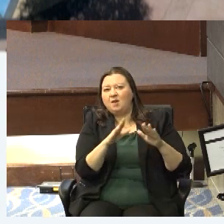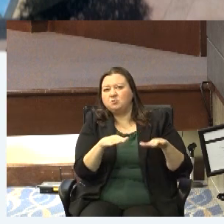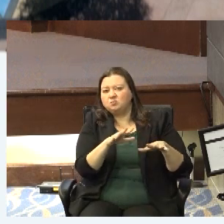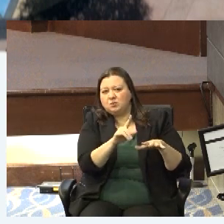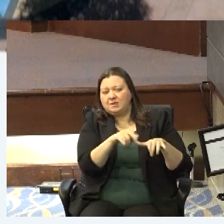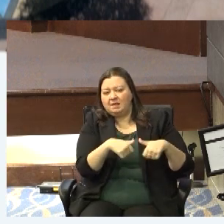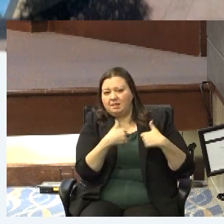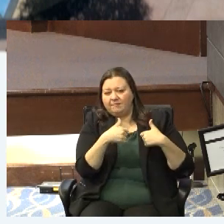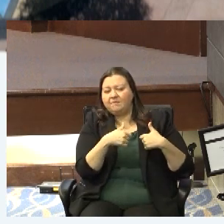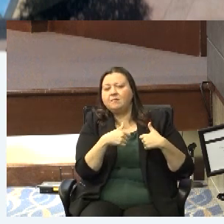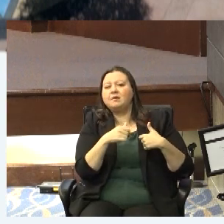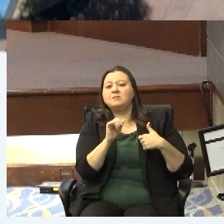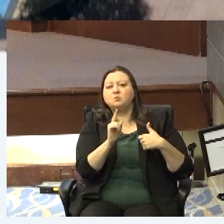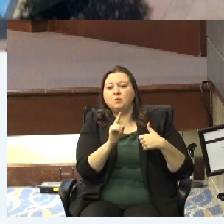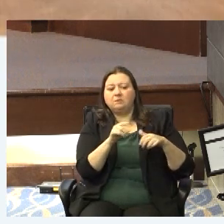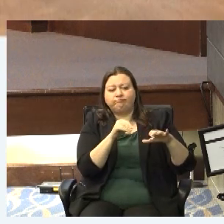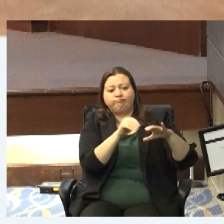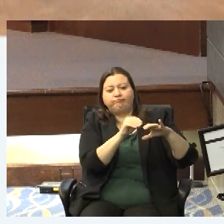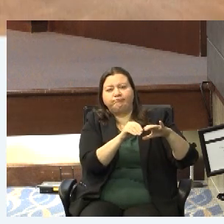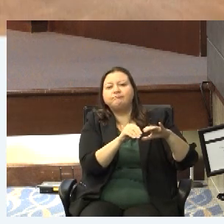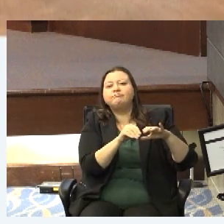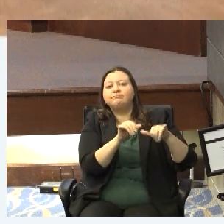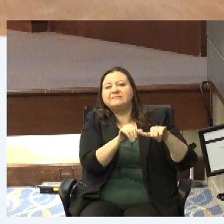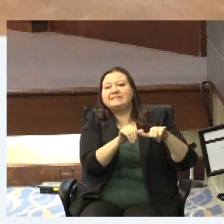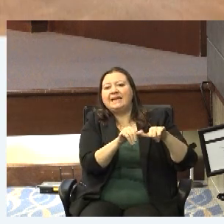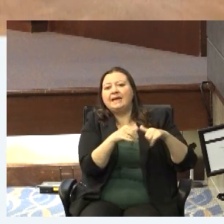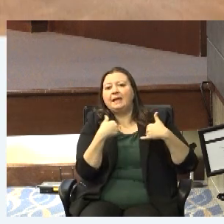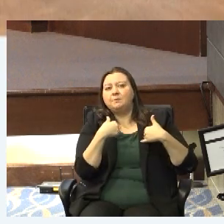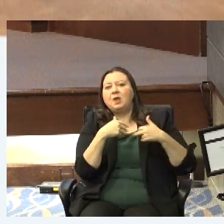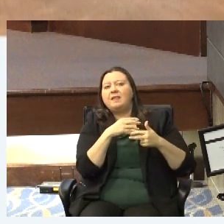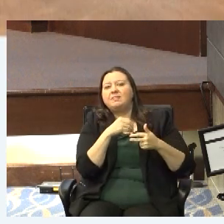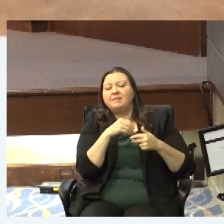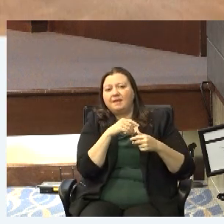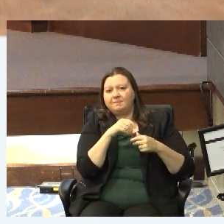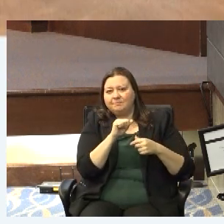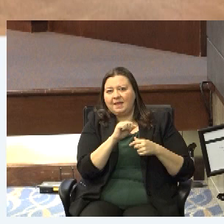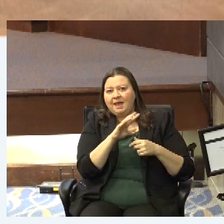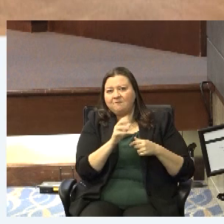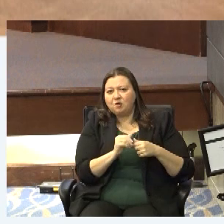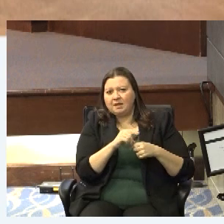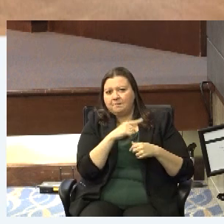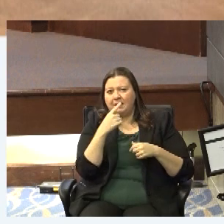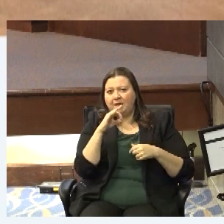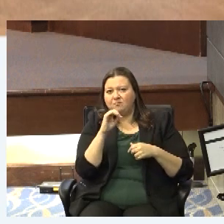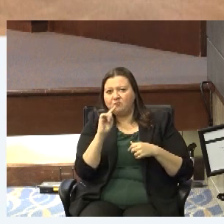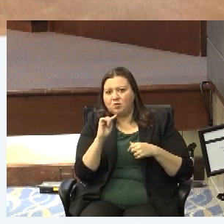is the housing unit for the African black-footed cats.